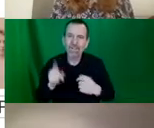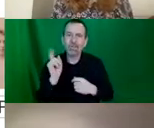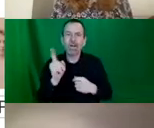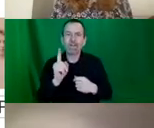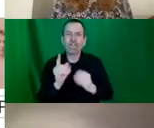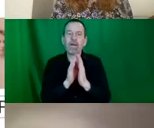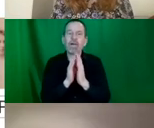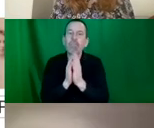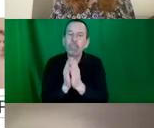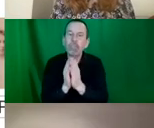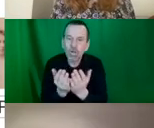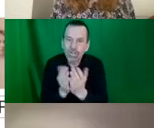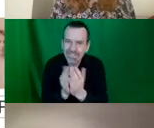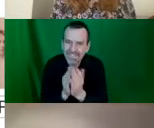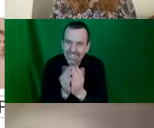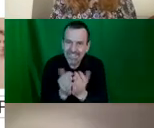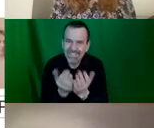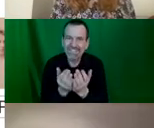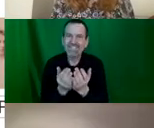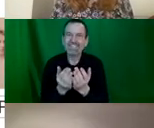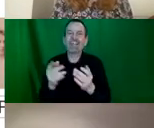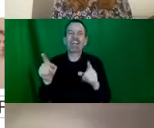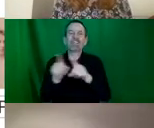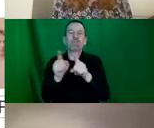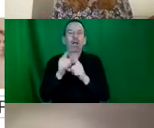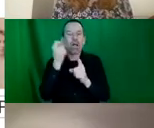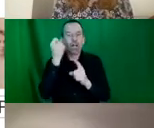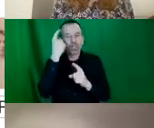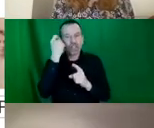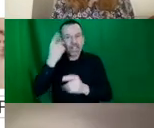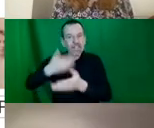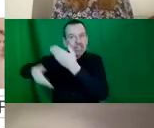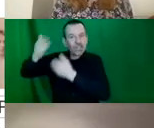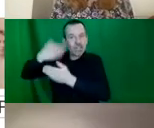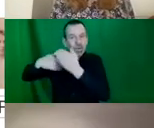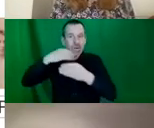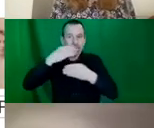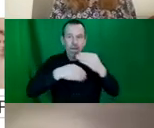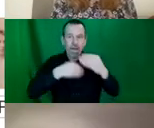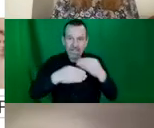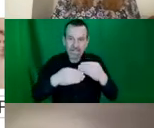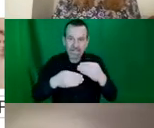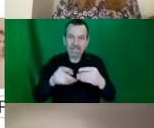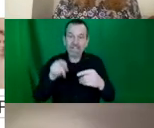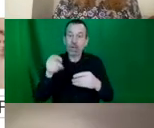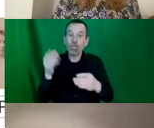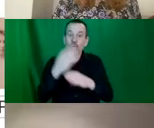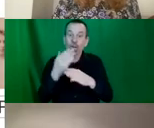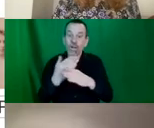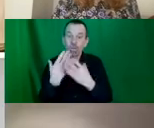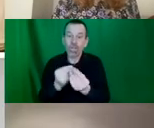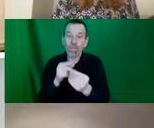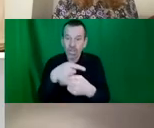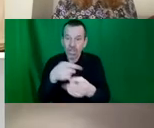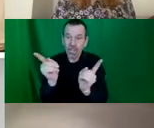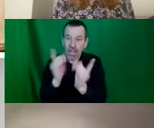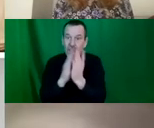and learning through the understanding of historic bindings and working with the BL collections has allowed me to develop this.